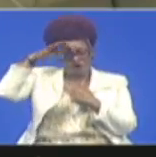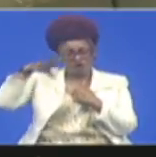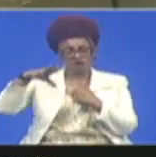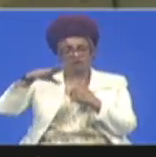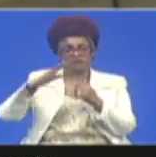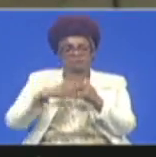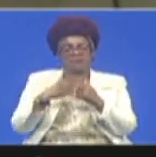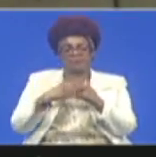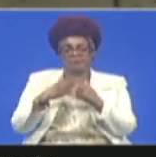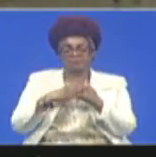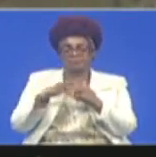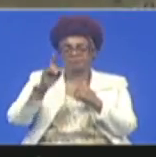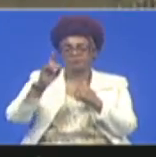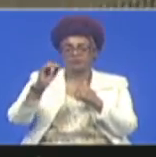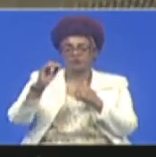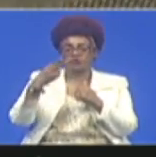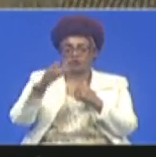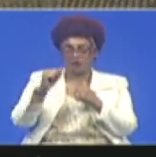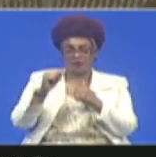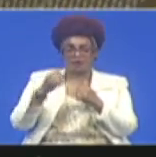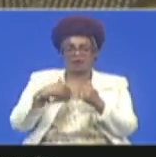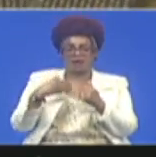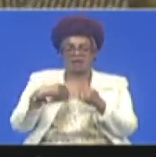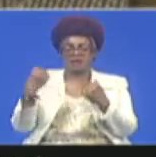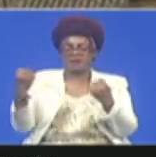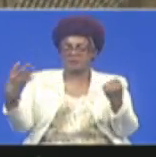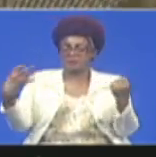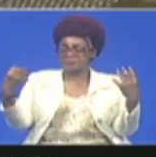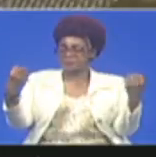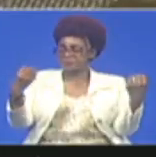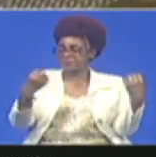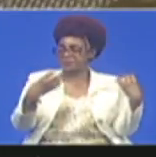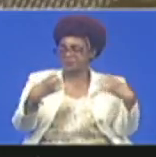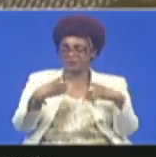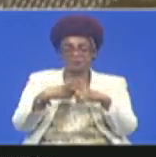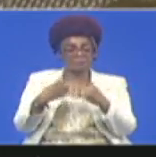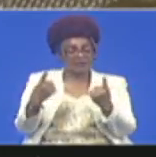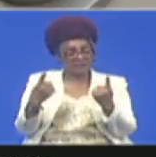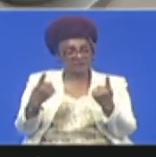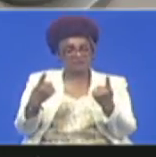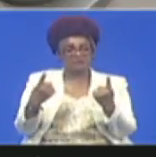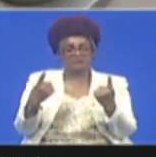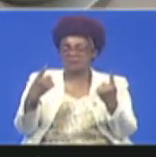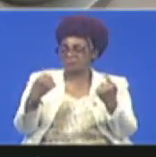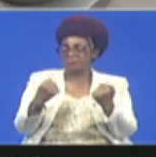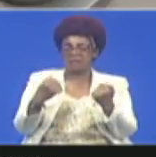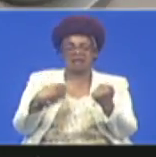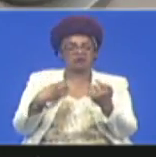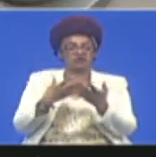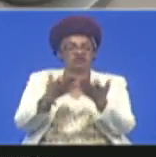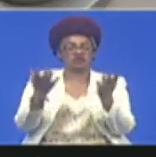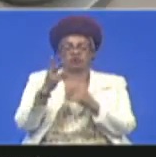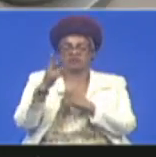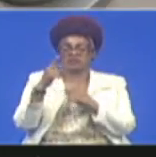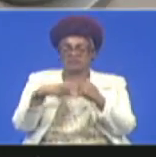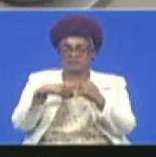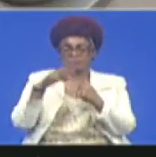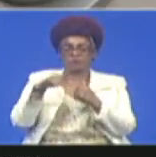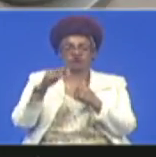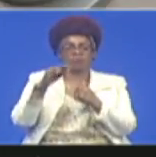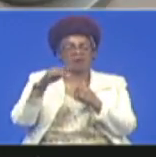September. Doha may have built an air-conditioned stadium for the track and field events, but you can't air-condition 26.2 miles of